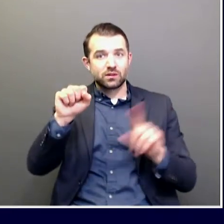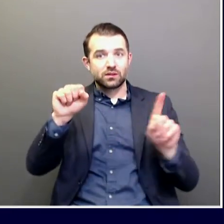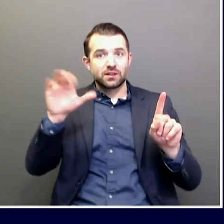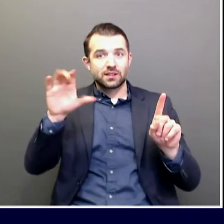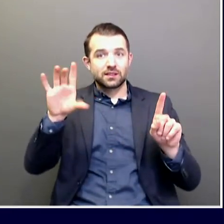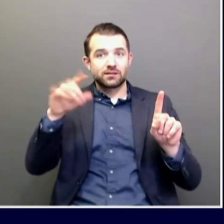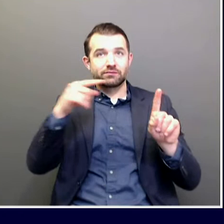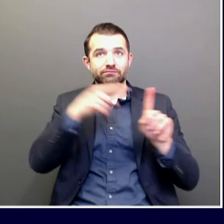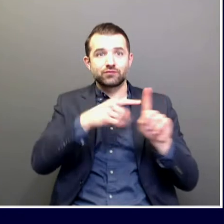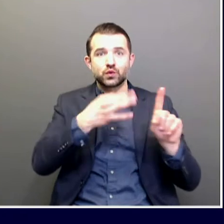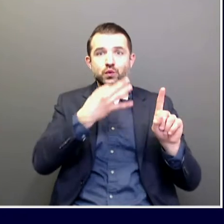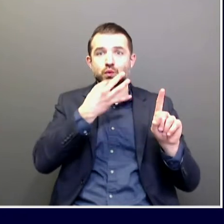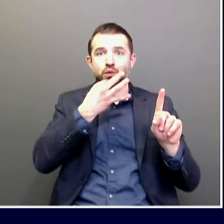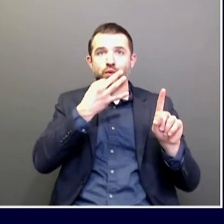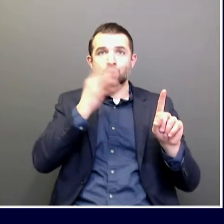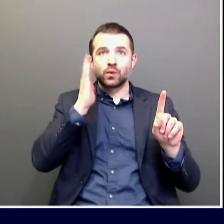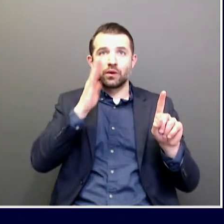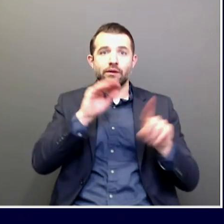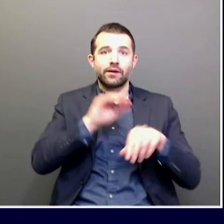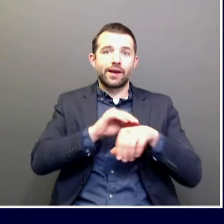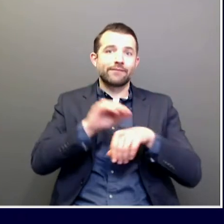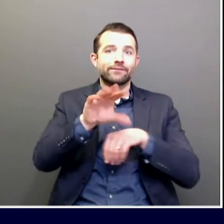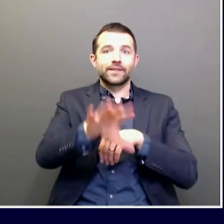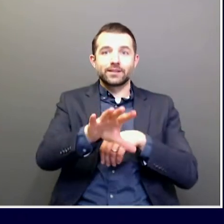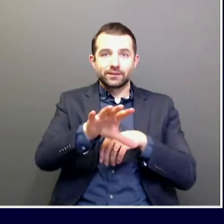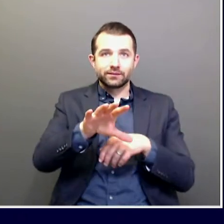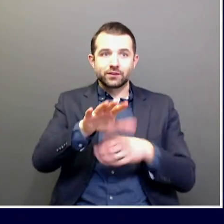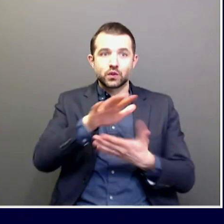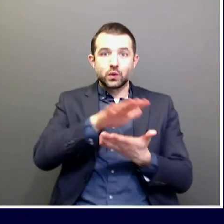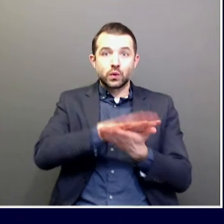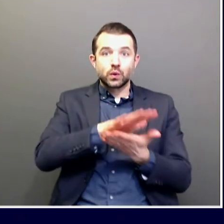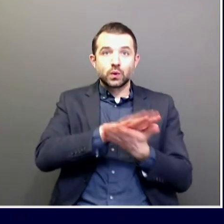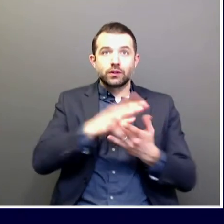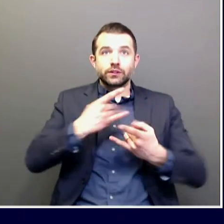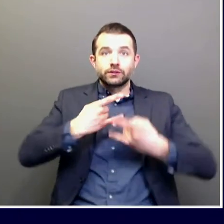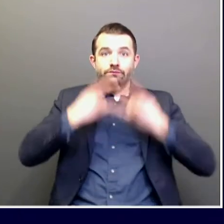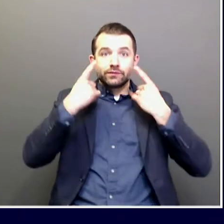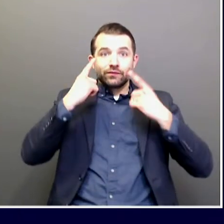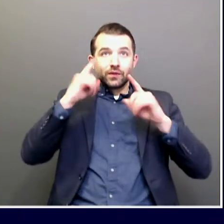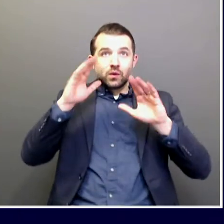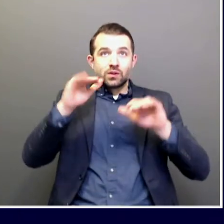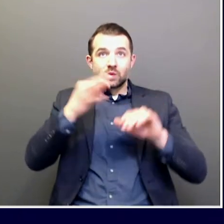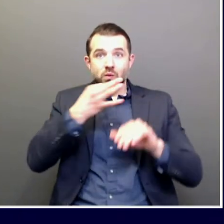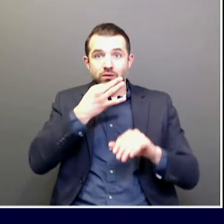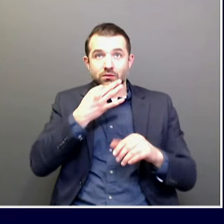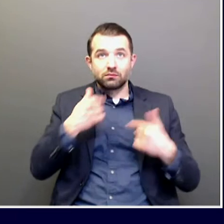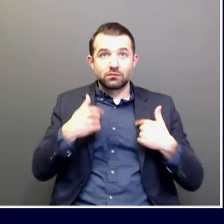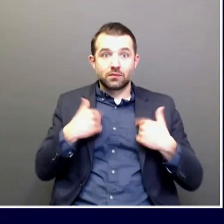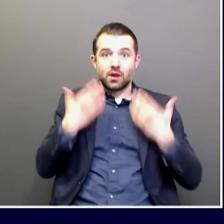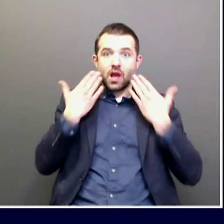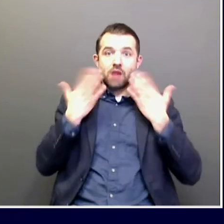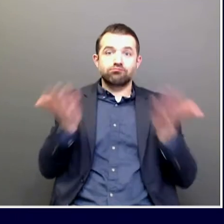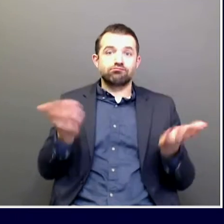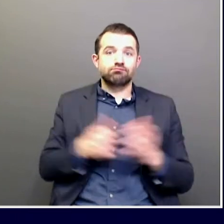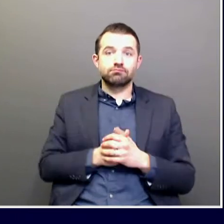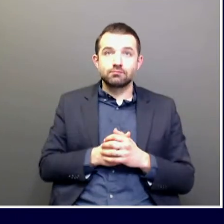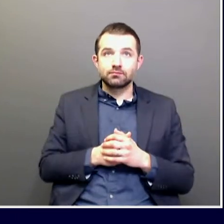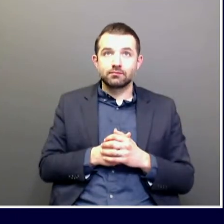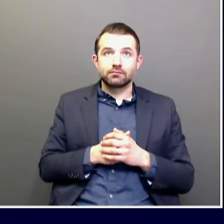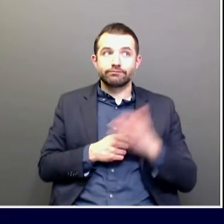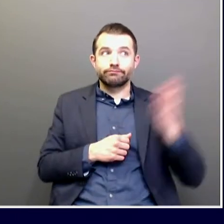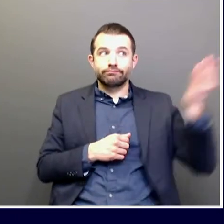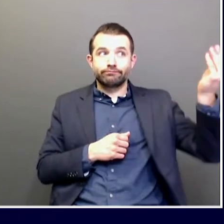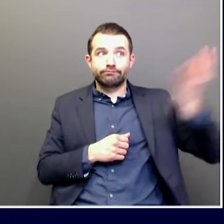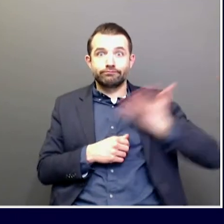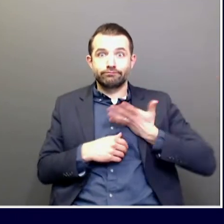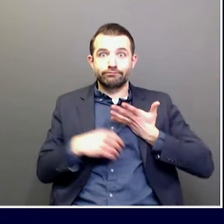if they on their end are reevaluating it. I know in talking to some school districts, they are going to be taking a